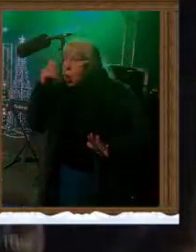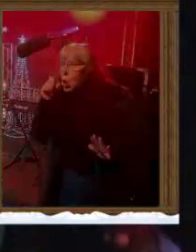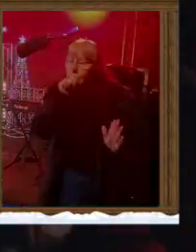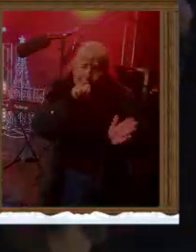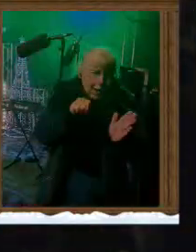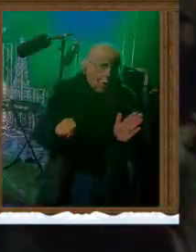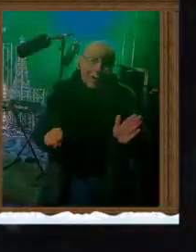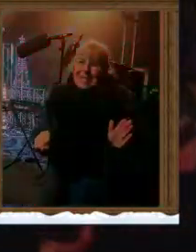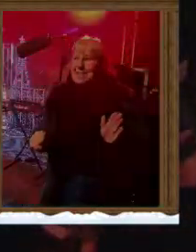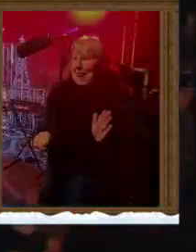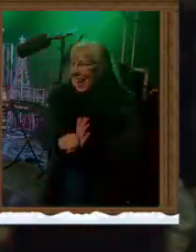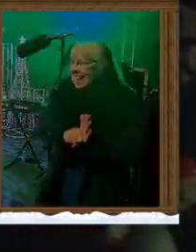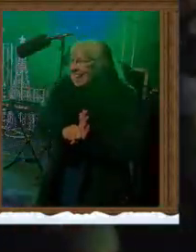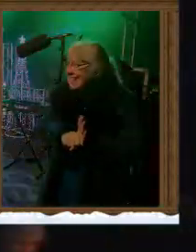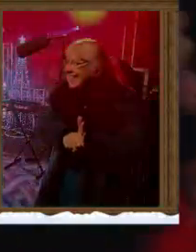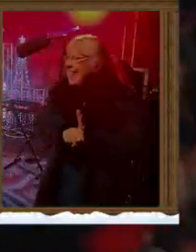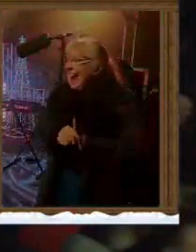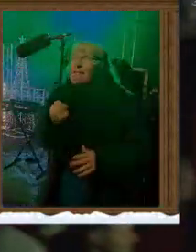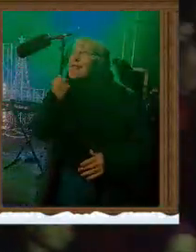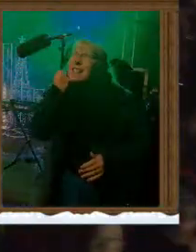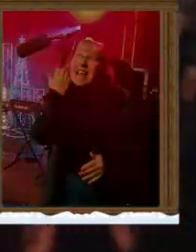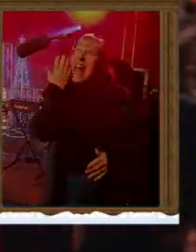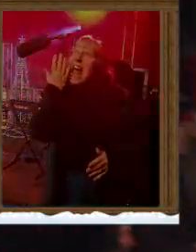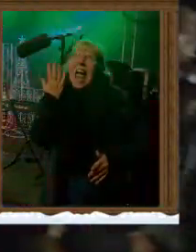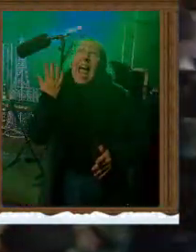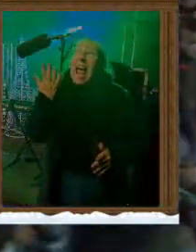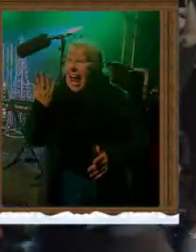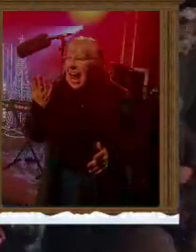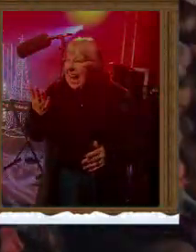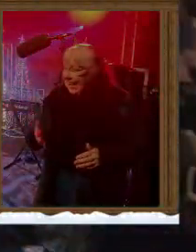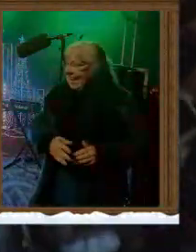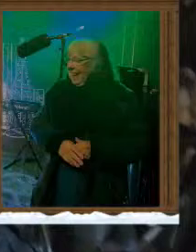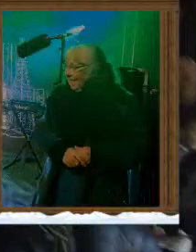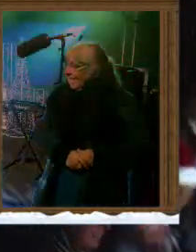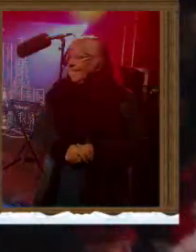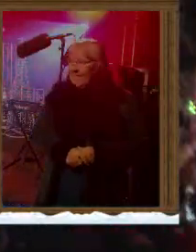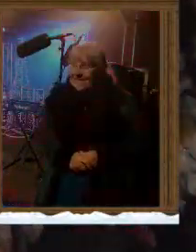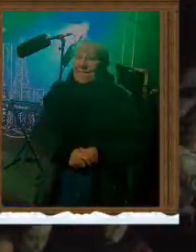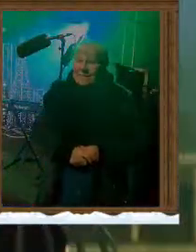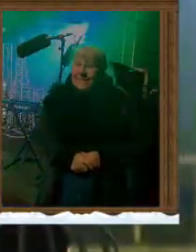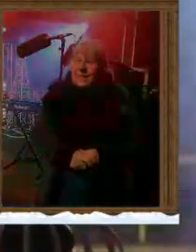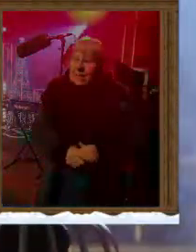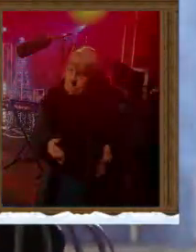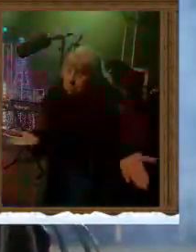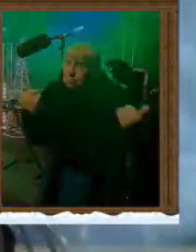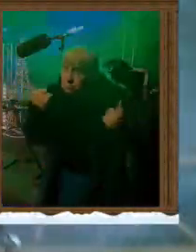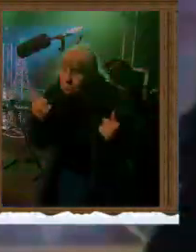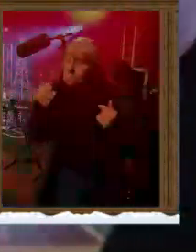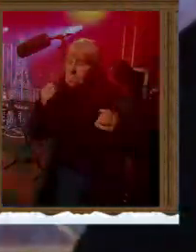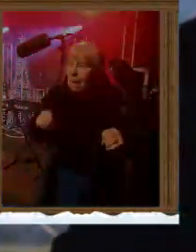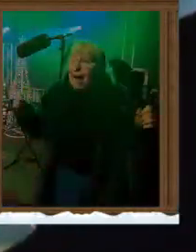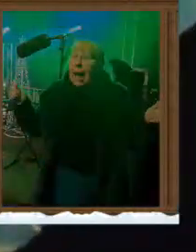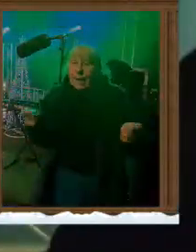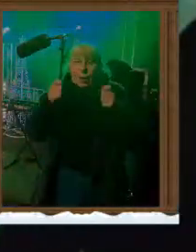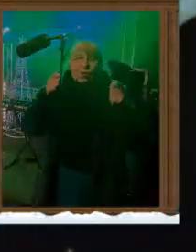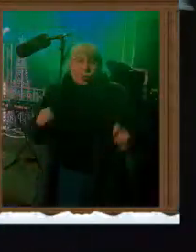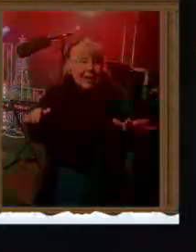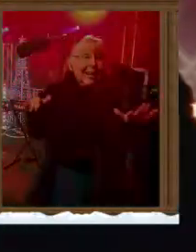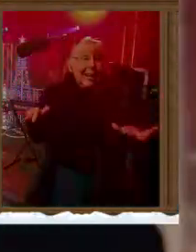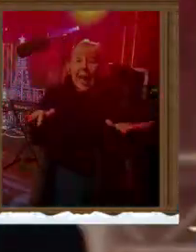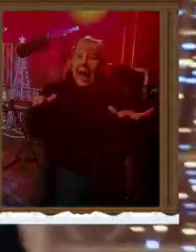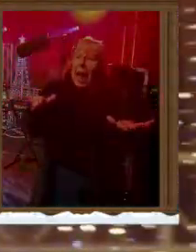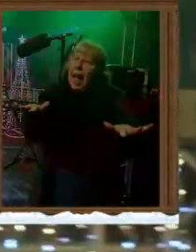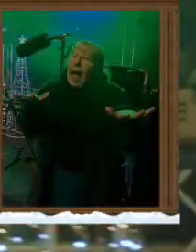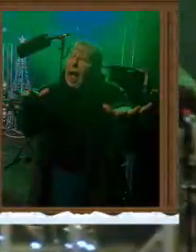it could be Christmas every day. So let the bells